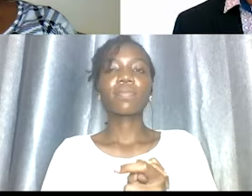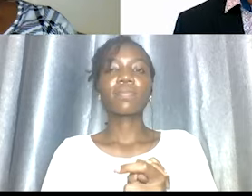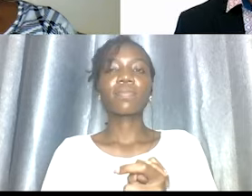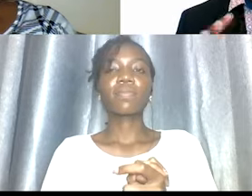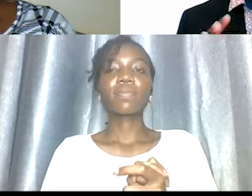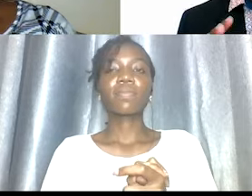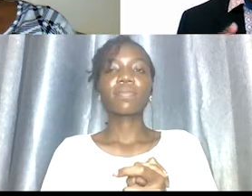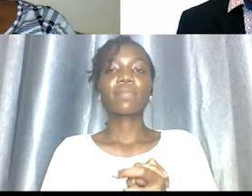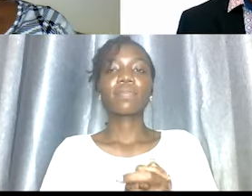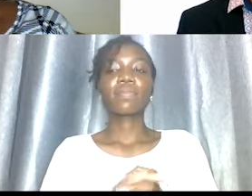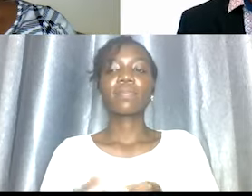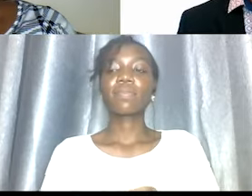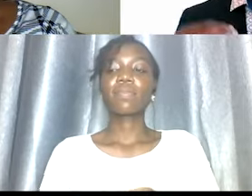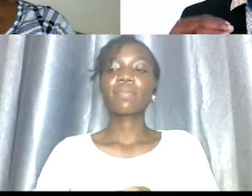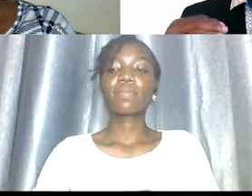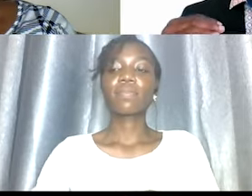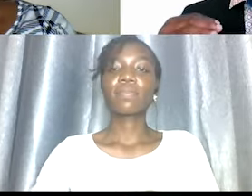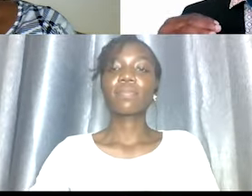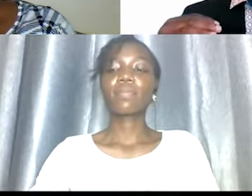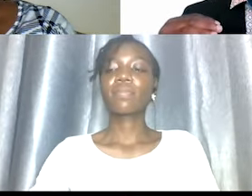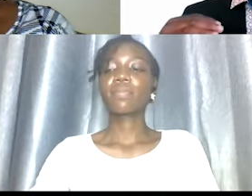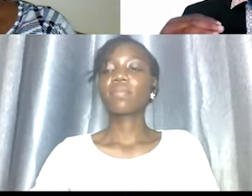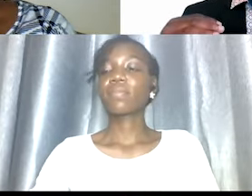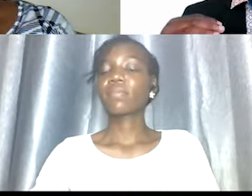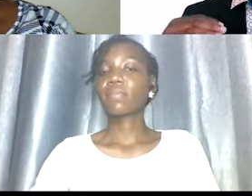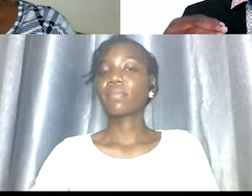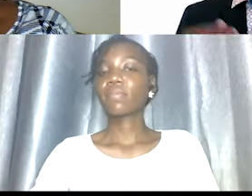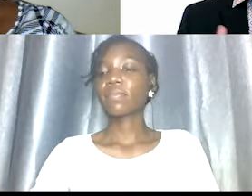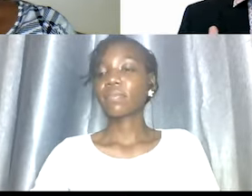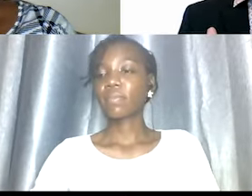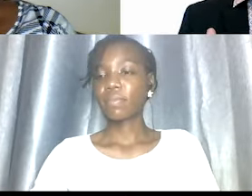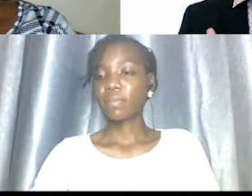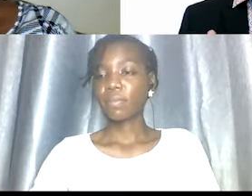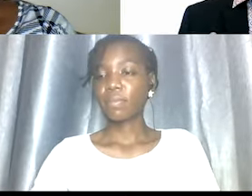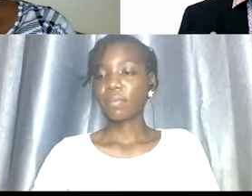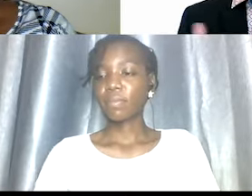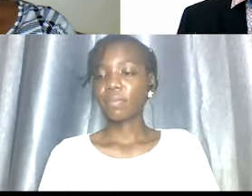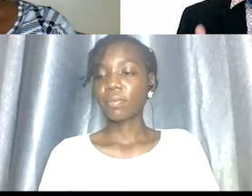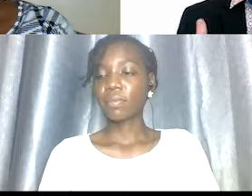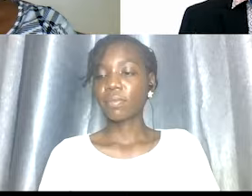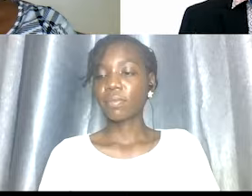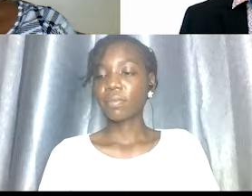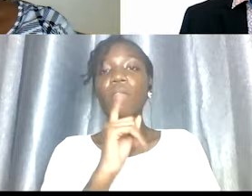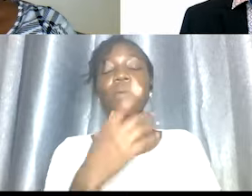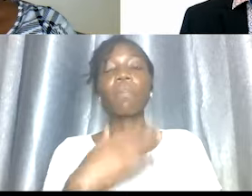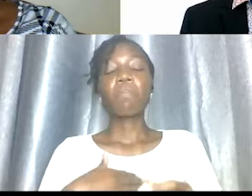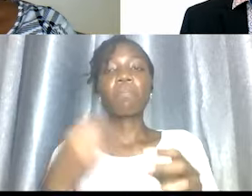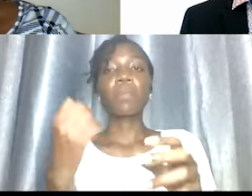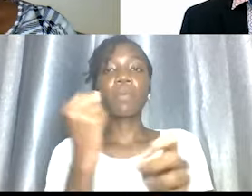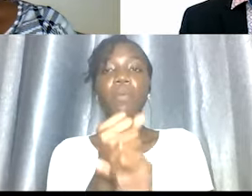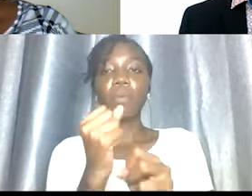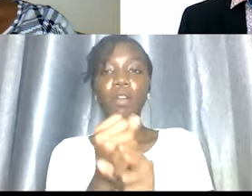and this was a devastating time. I worked so I tell you I worked for Domino's